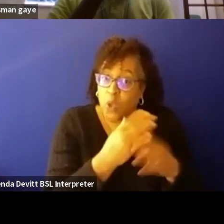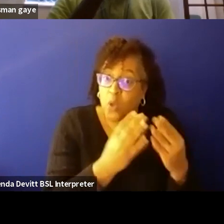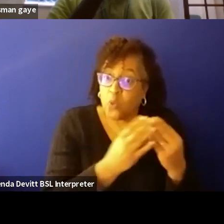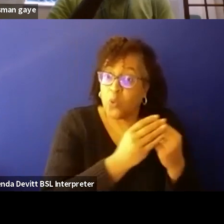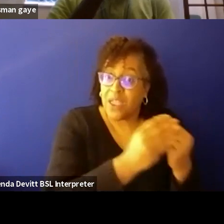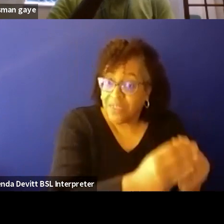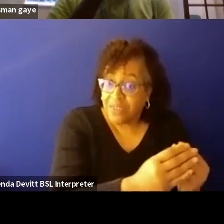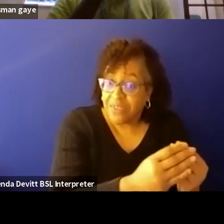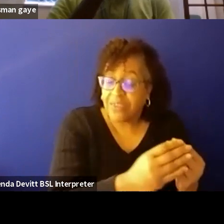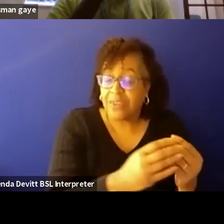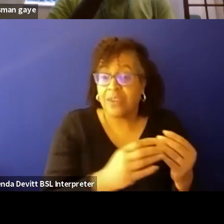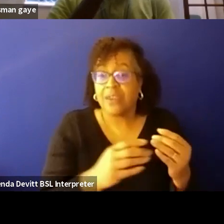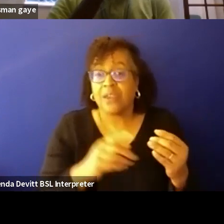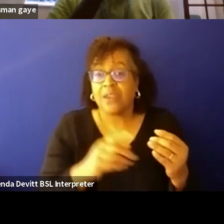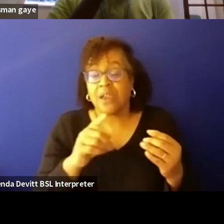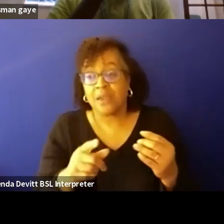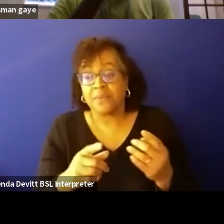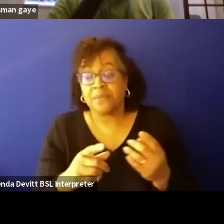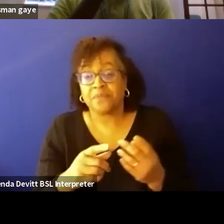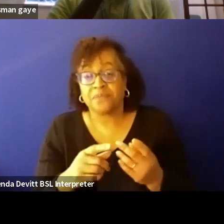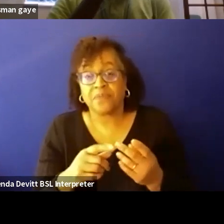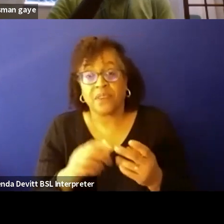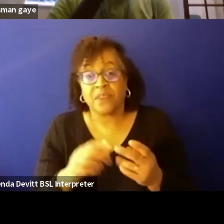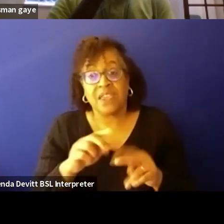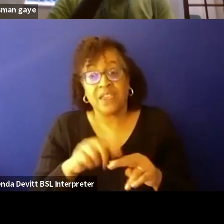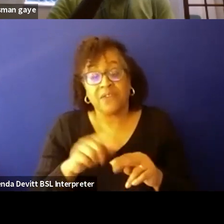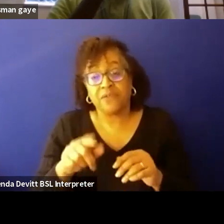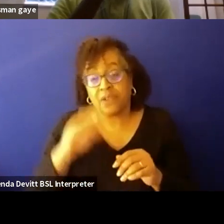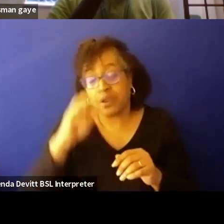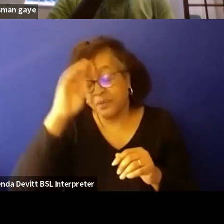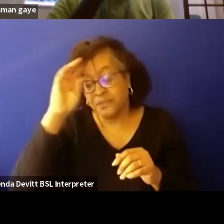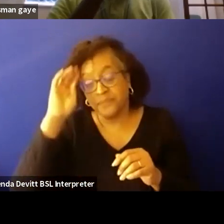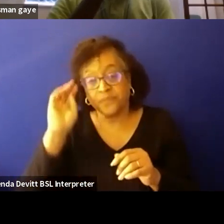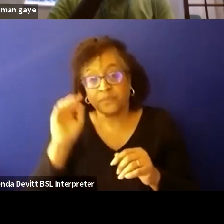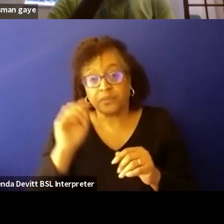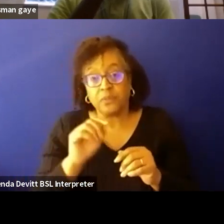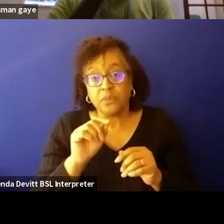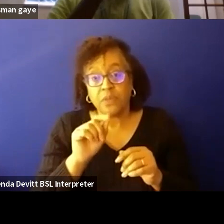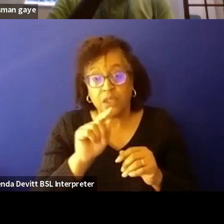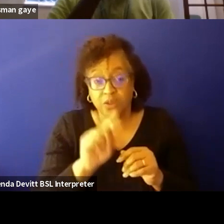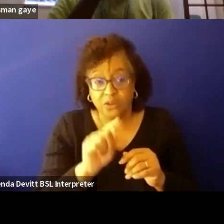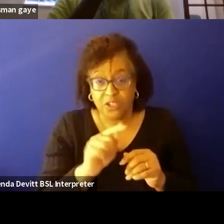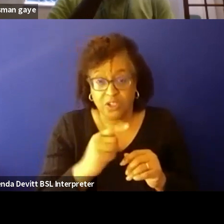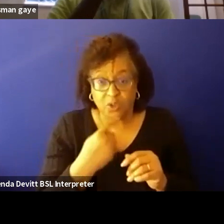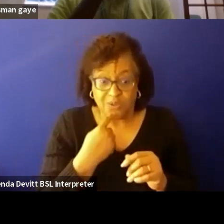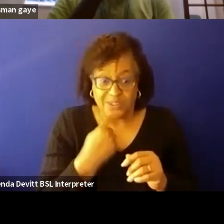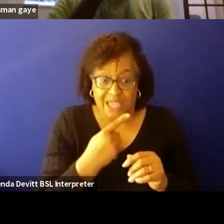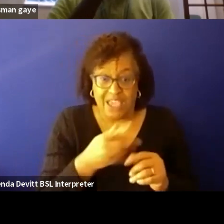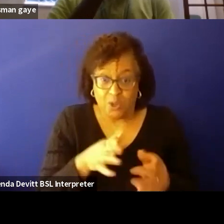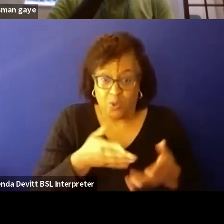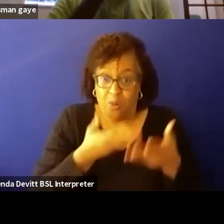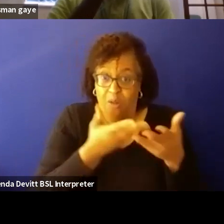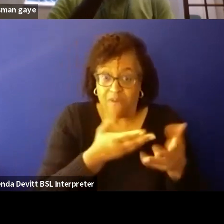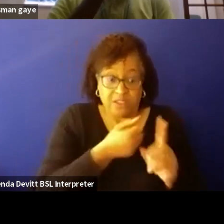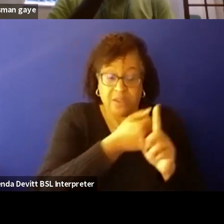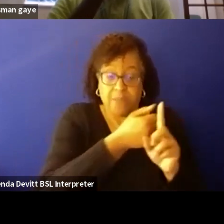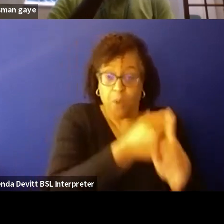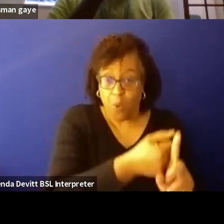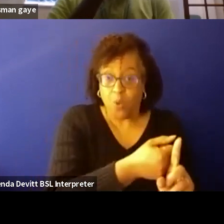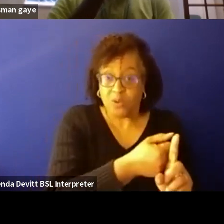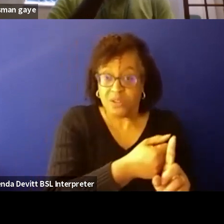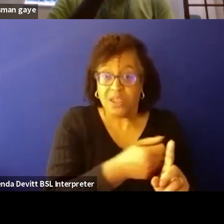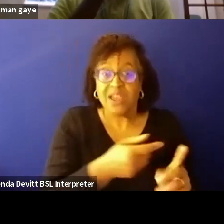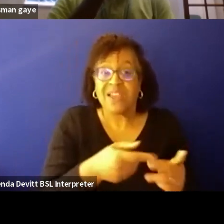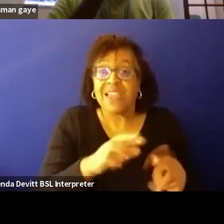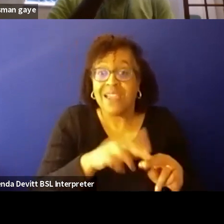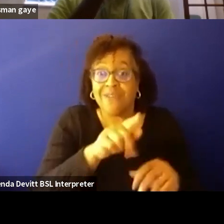review, if it got to the worst case scenario, that kind of written record of you offering to support, and potentially if the school, I would hope the school